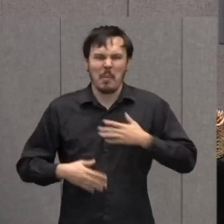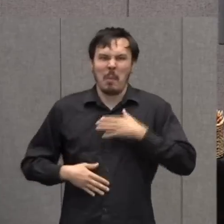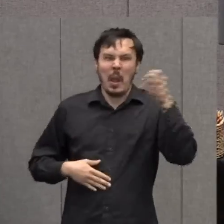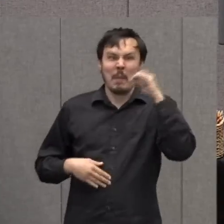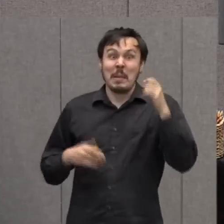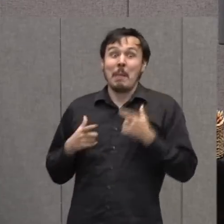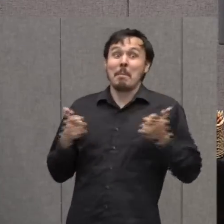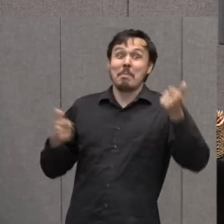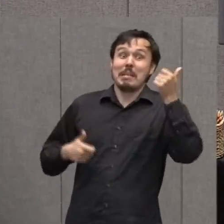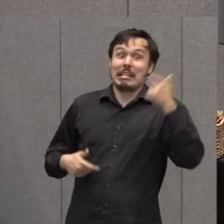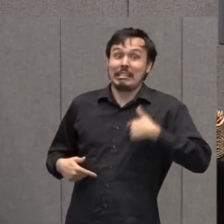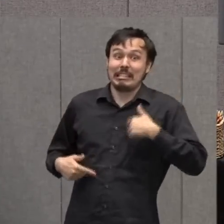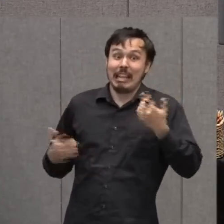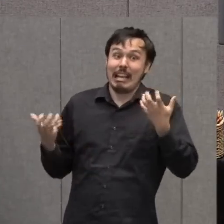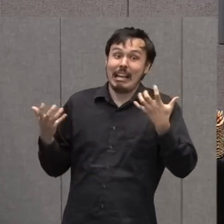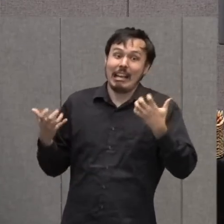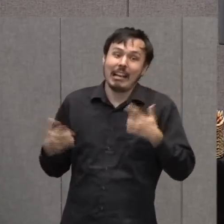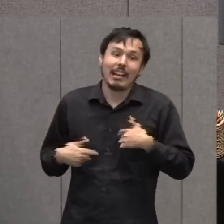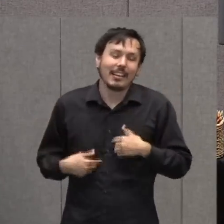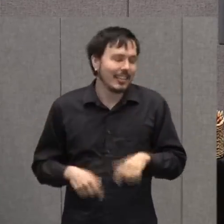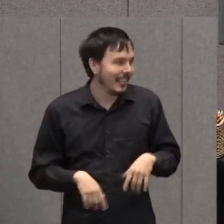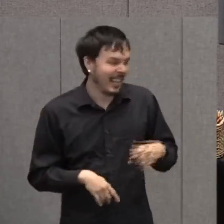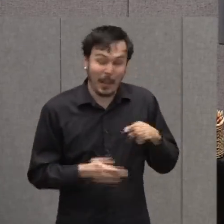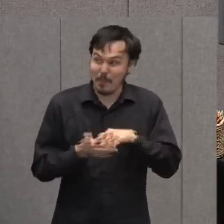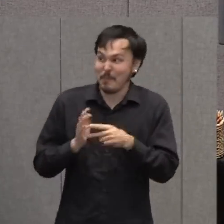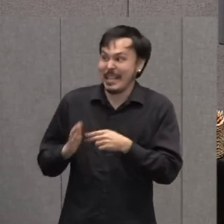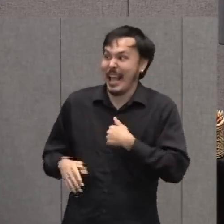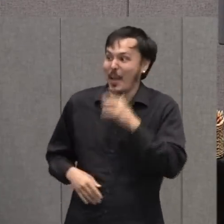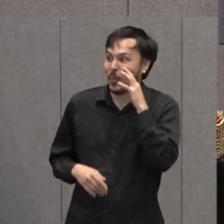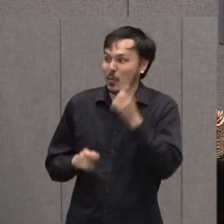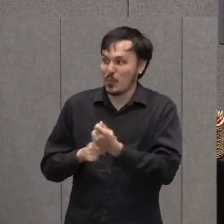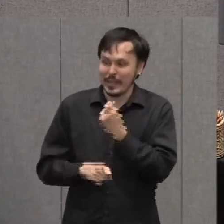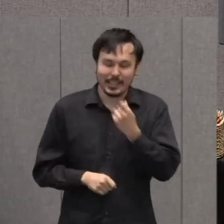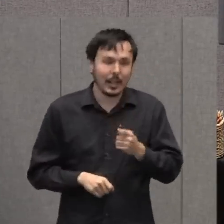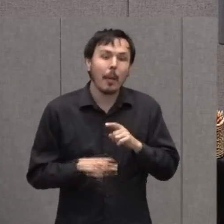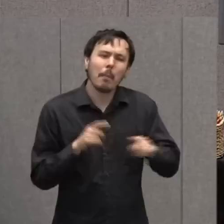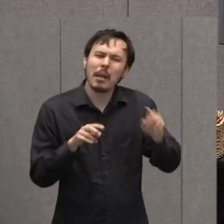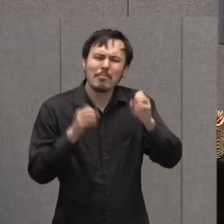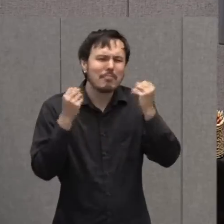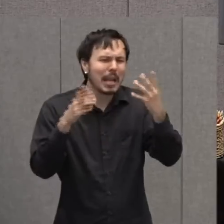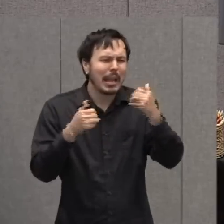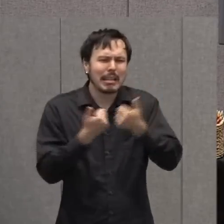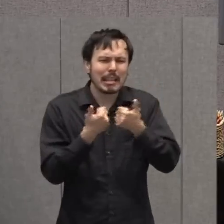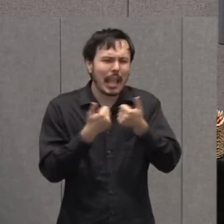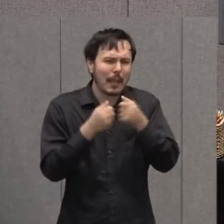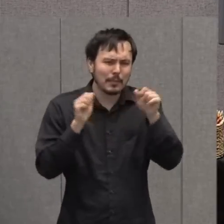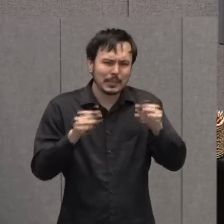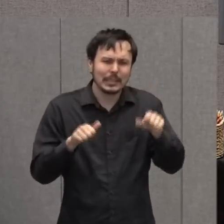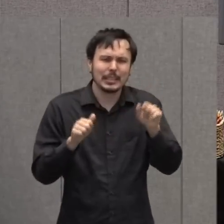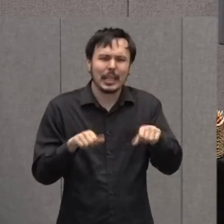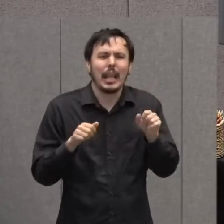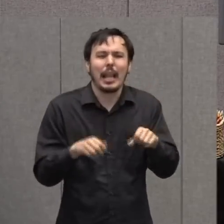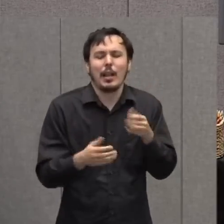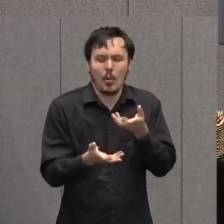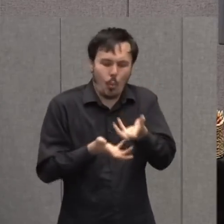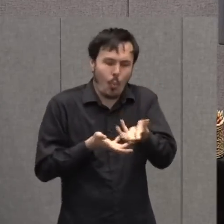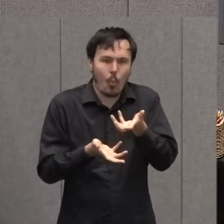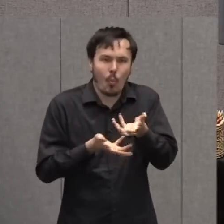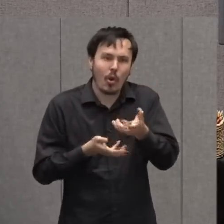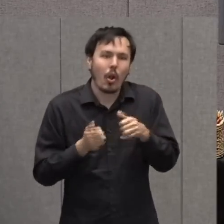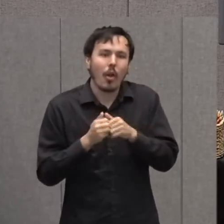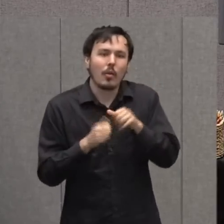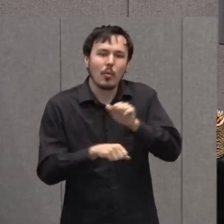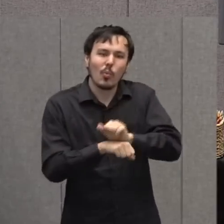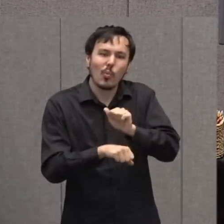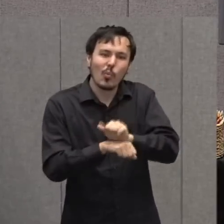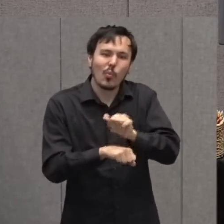I'm just kidding. So she would have So won I would that have one. won, yes. But you can play lots of games that work on your math facts. Yes, keep in mind that